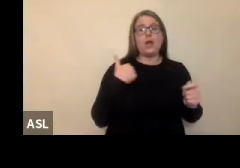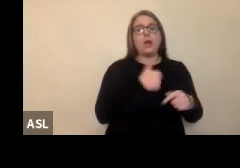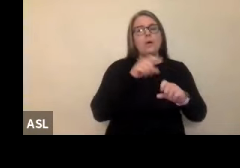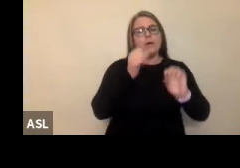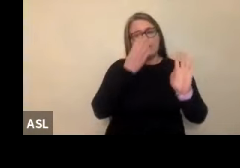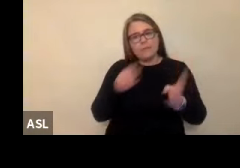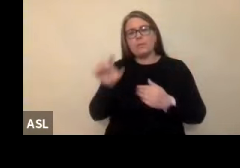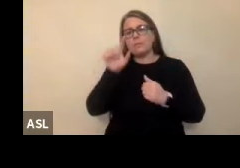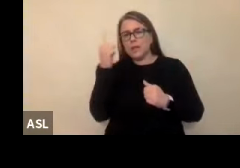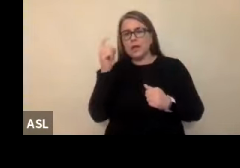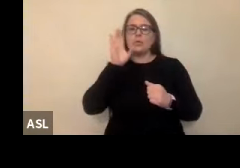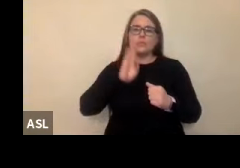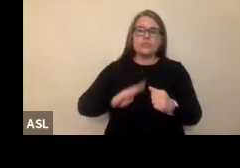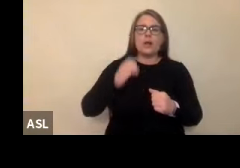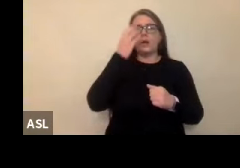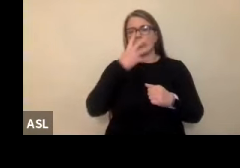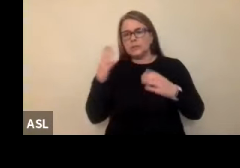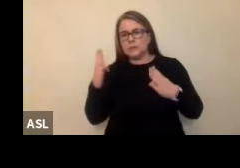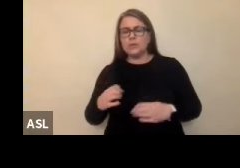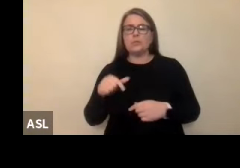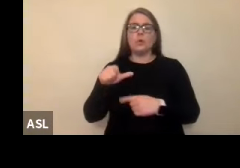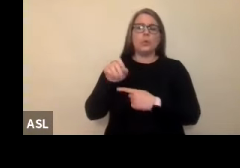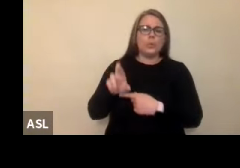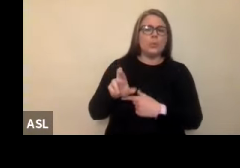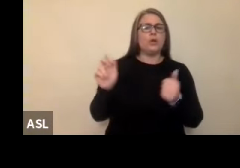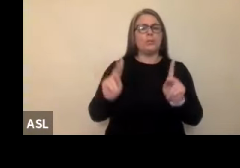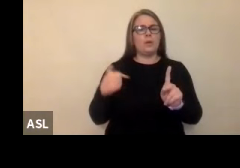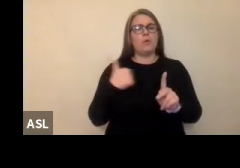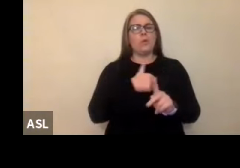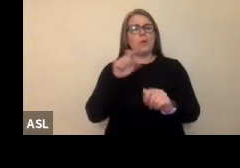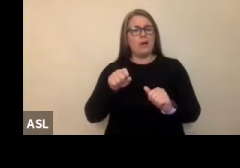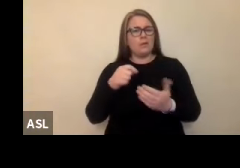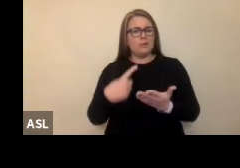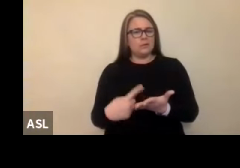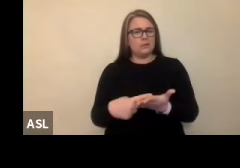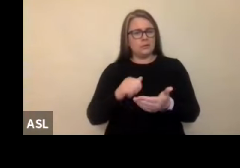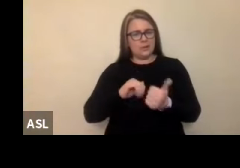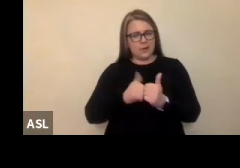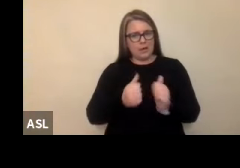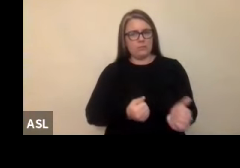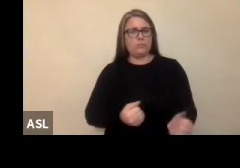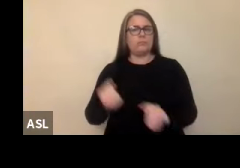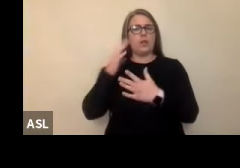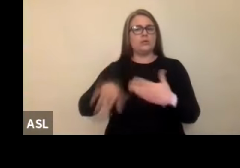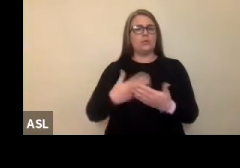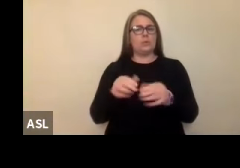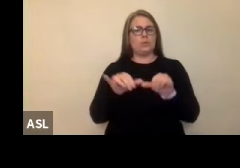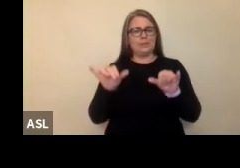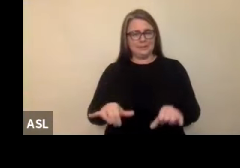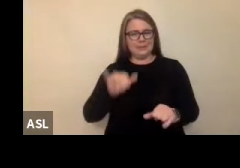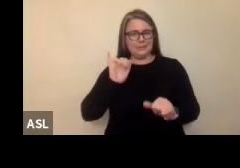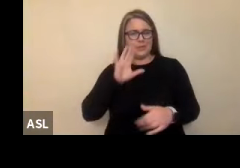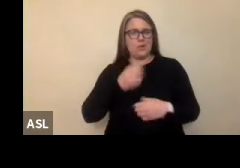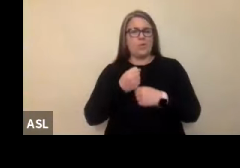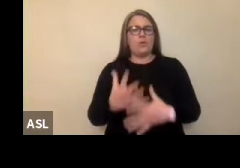immigrants, of women, of queer folks, we have to talk about how we can abolish systems that make it impossible for many of us to even live, right? And so when